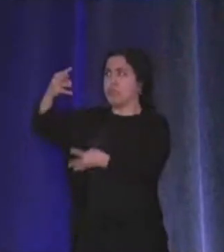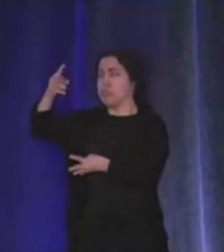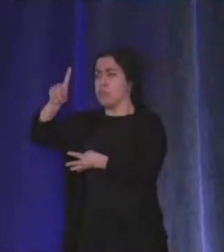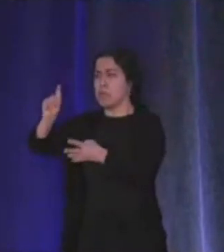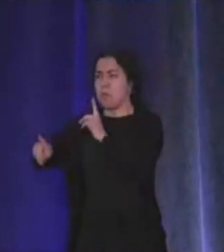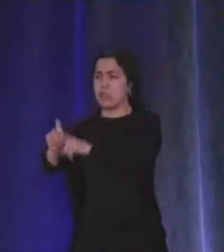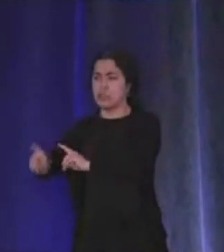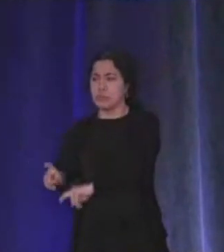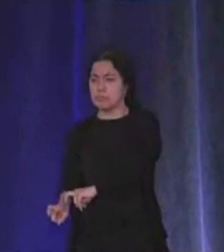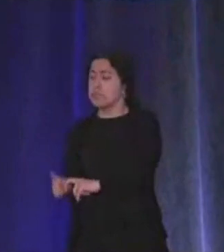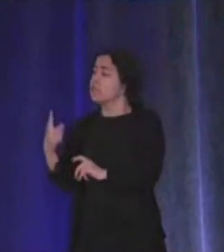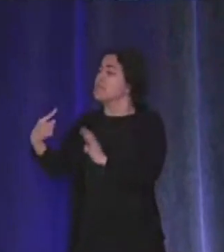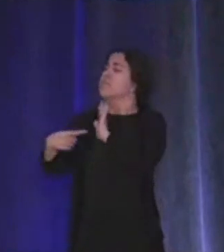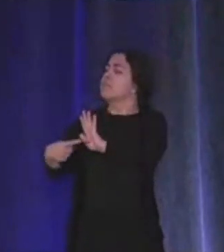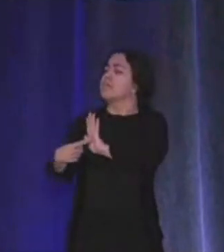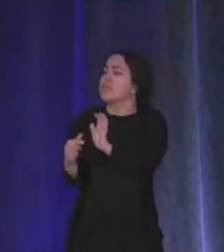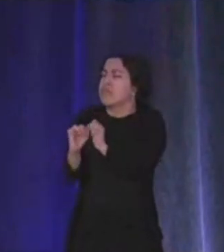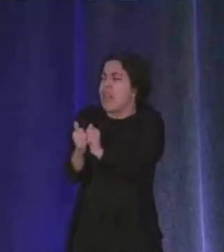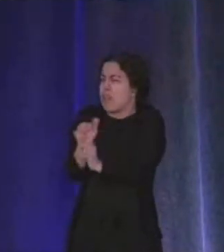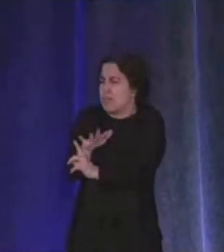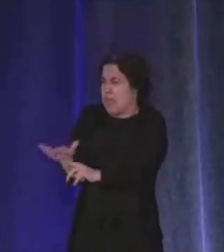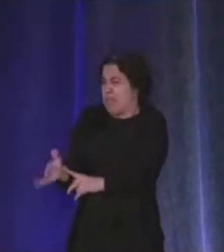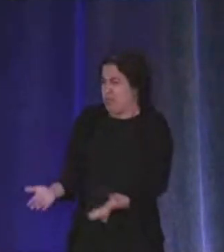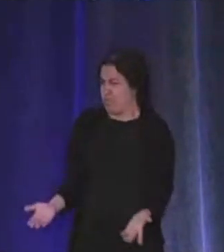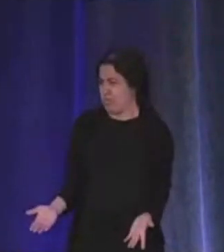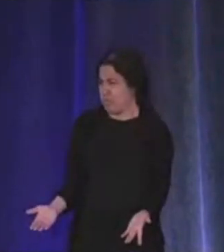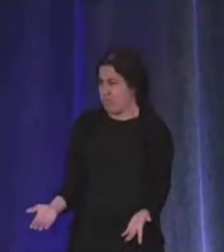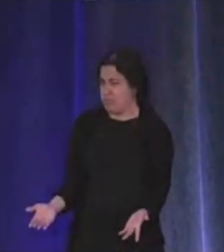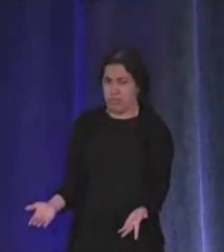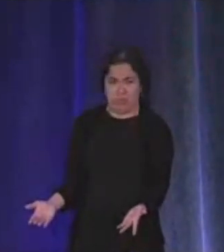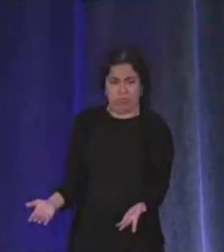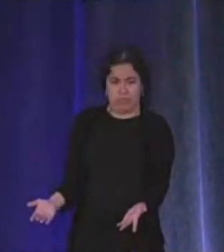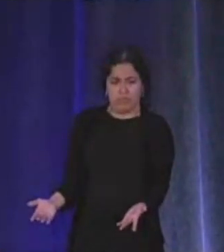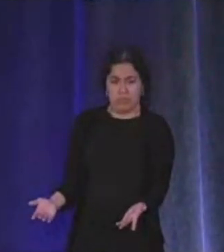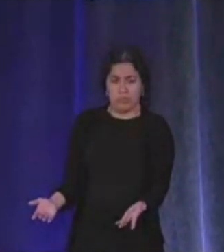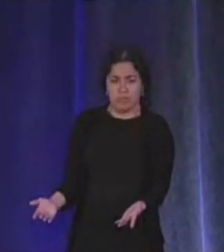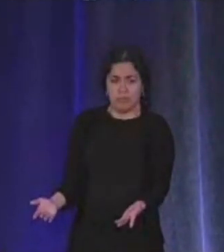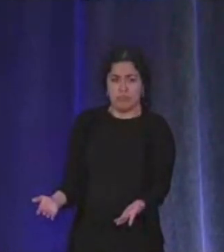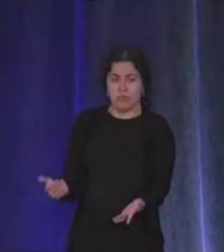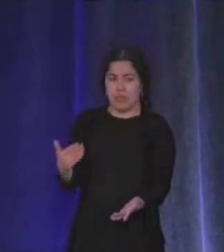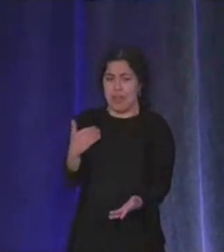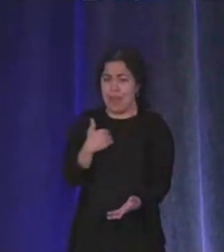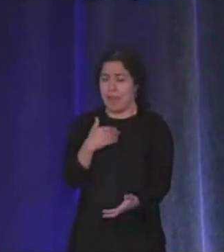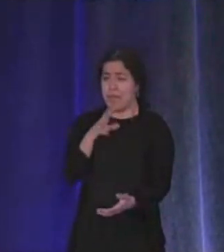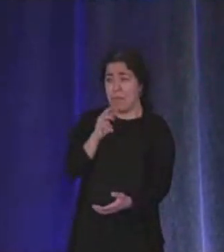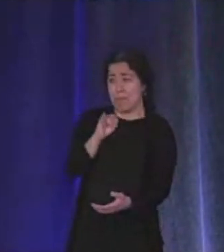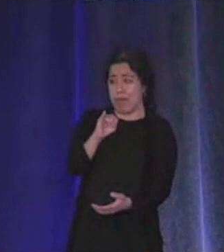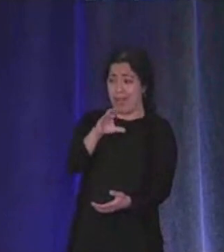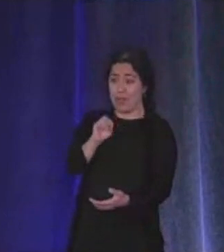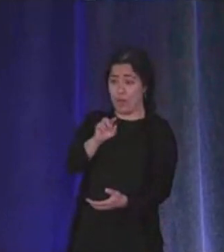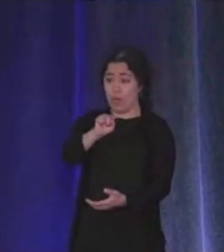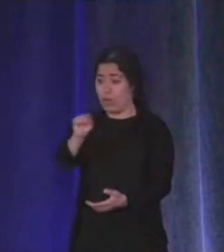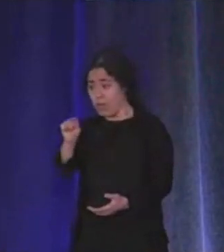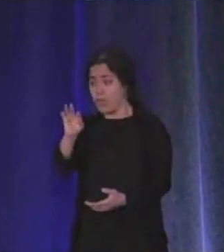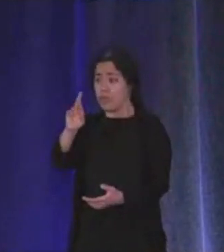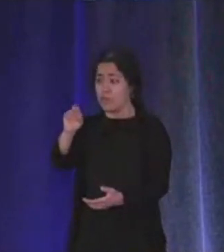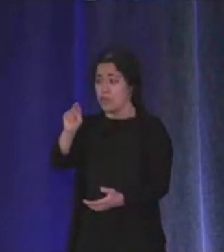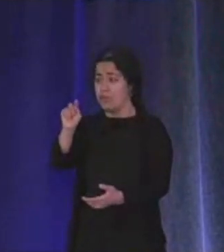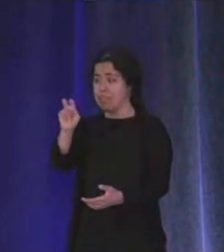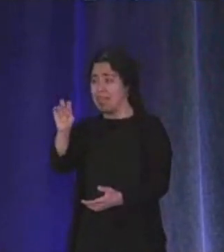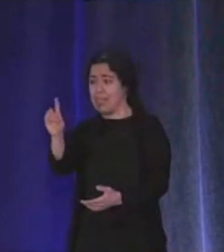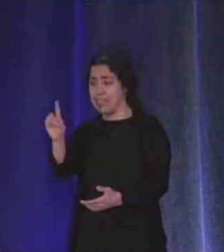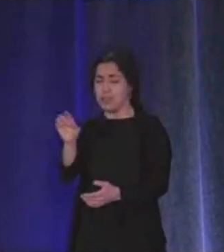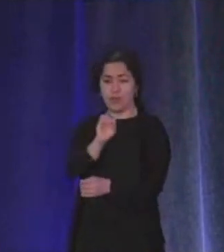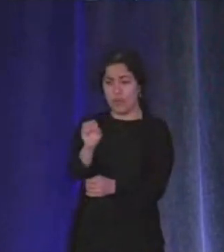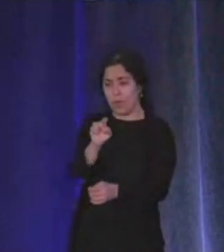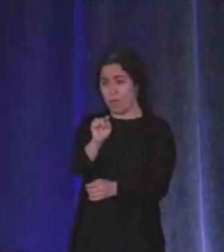Like, for example, how is it spelled? Like, we've got this hyphen in between, without the